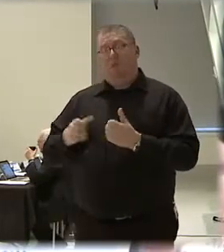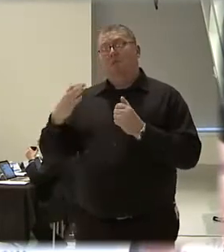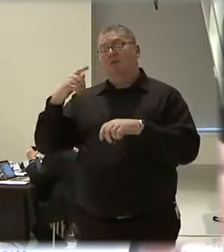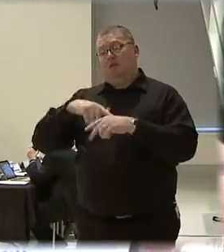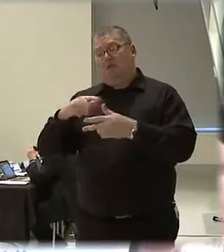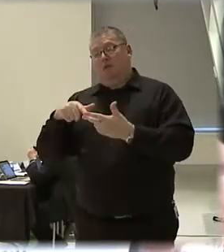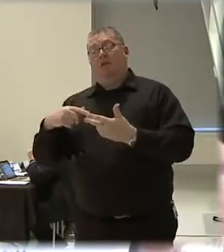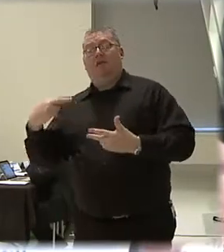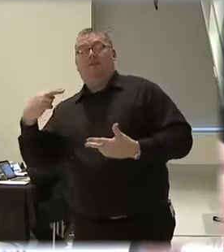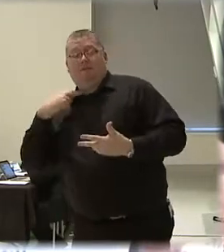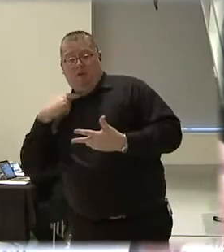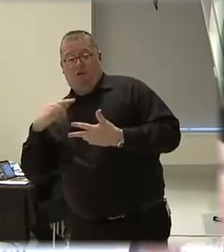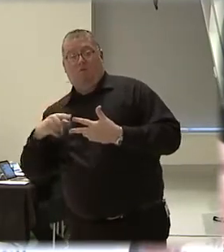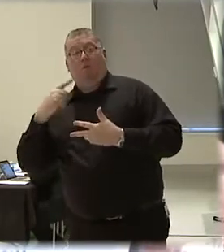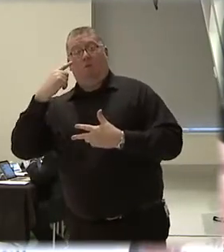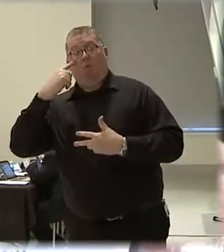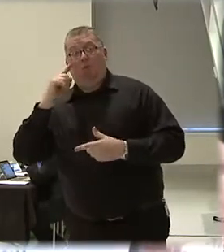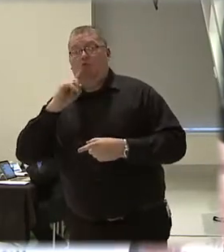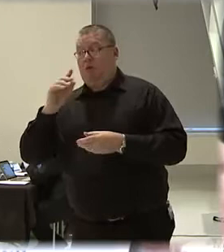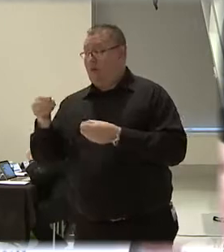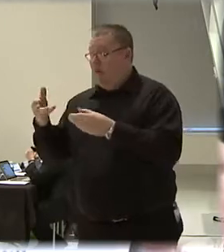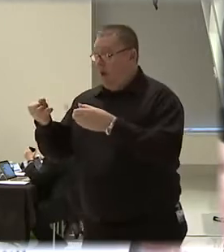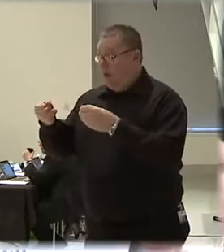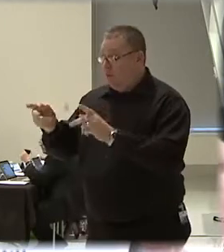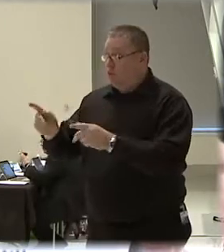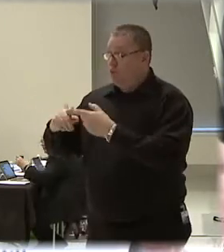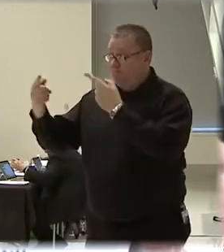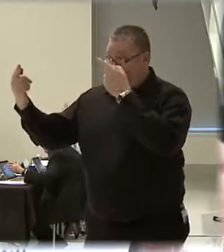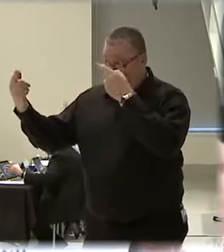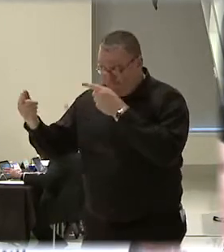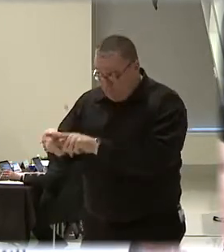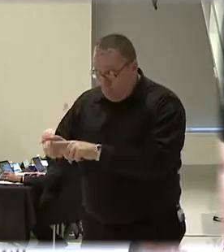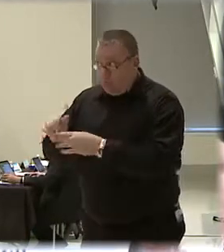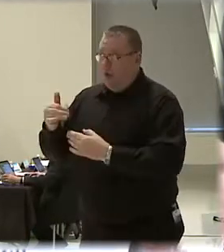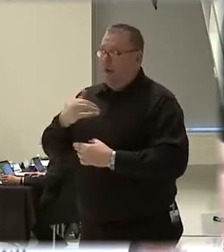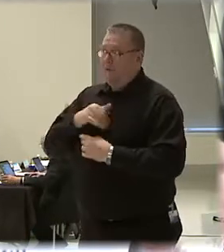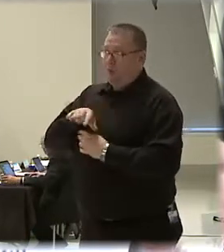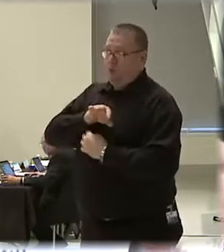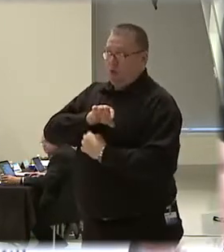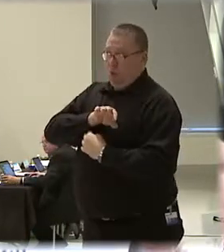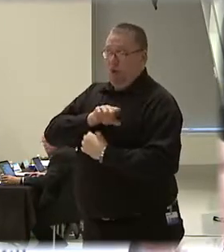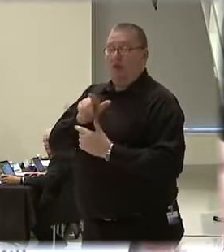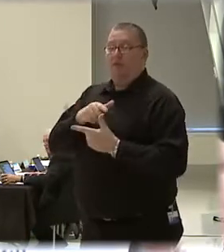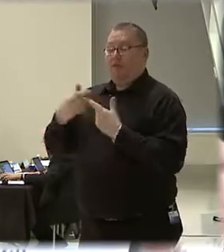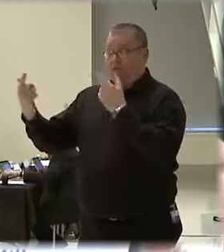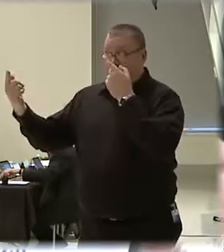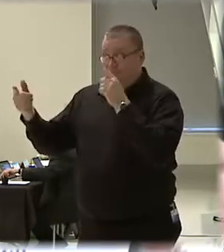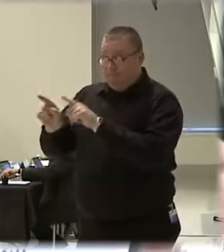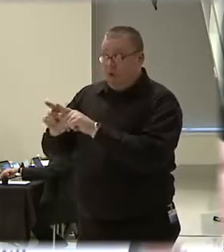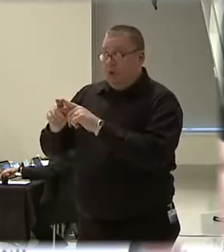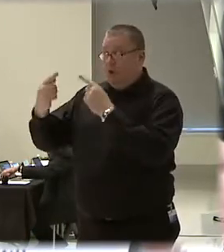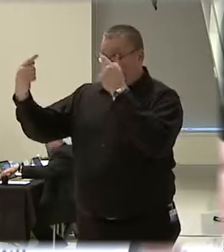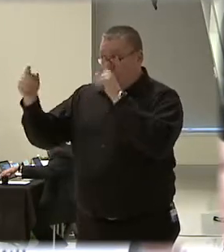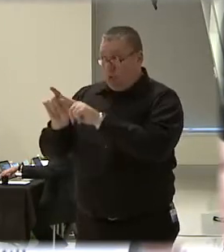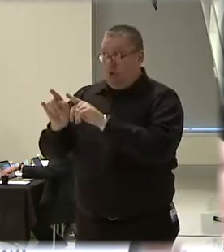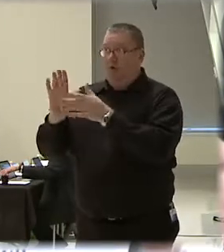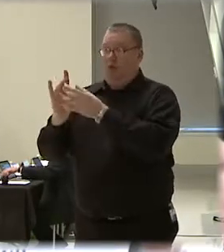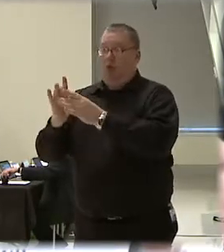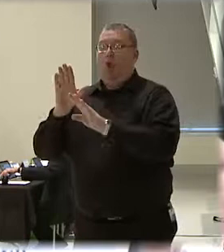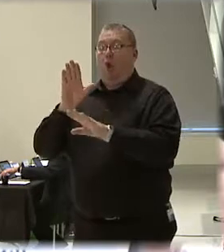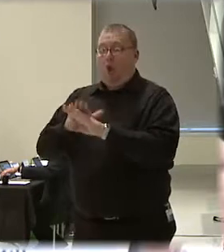and witnesses especially should be given the opportunity to actually consent to that recording, and that consent be captured on the camera